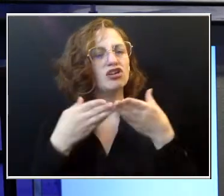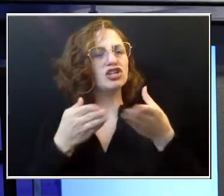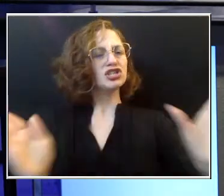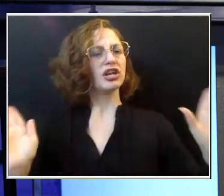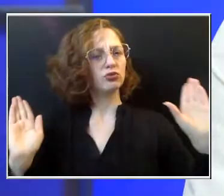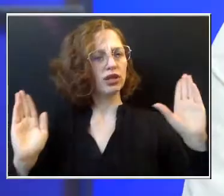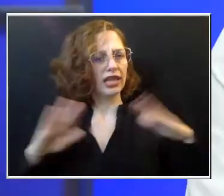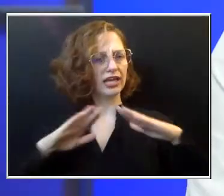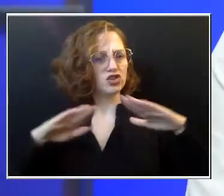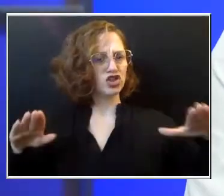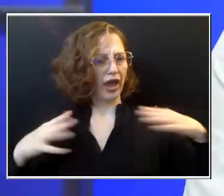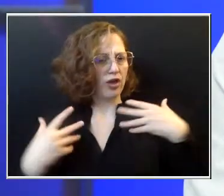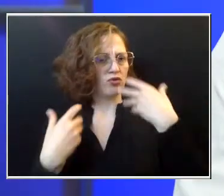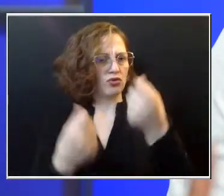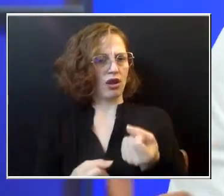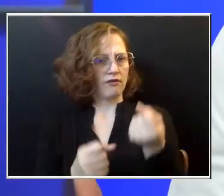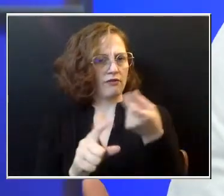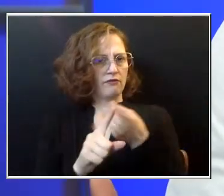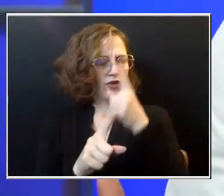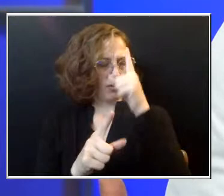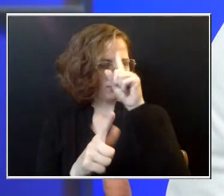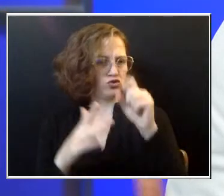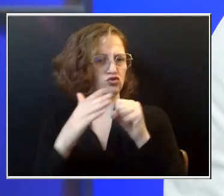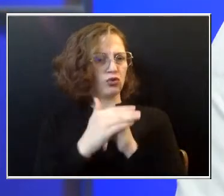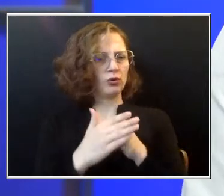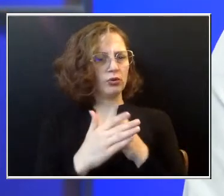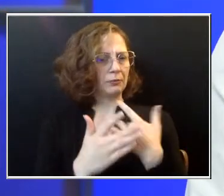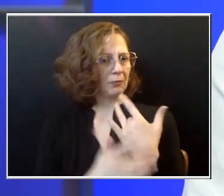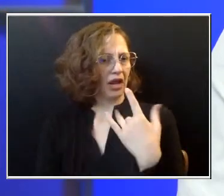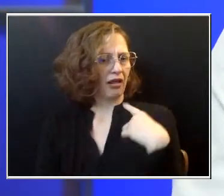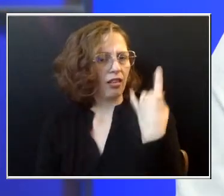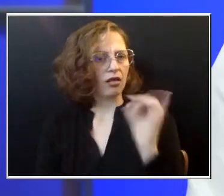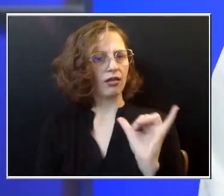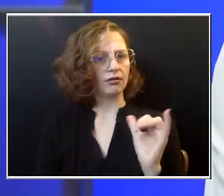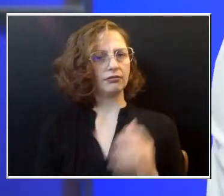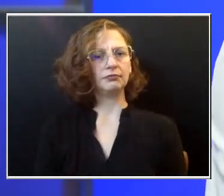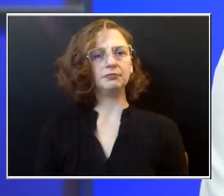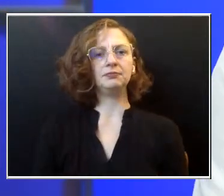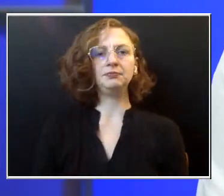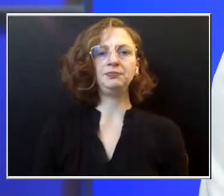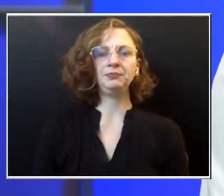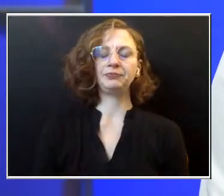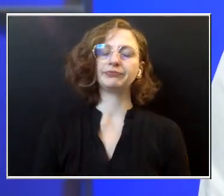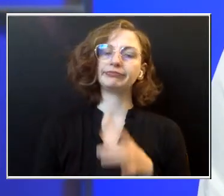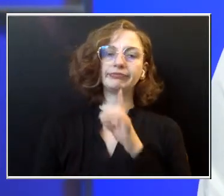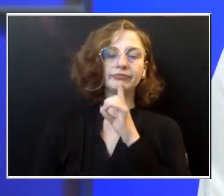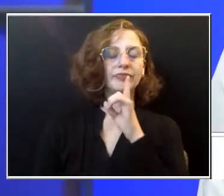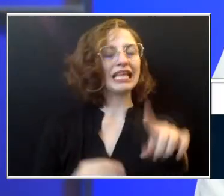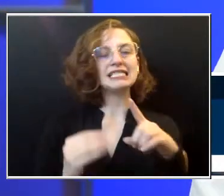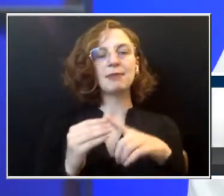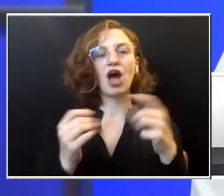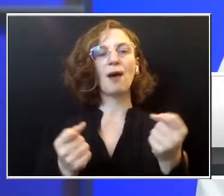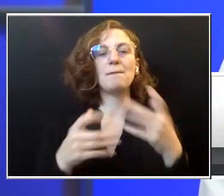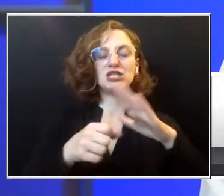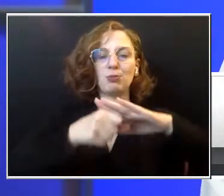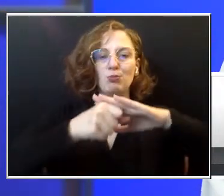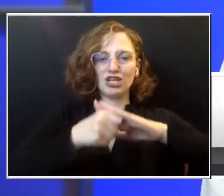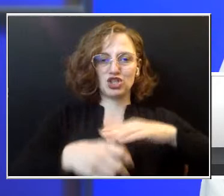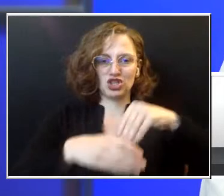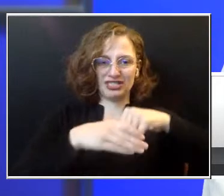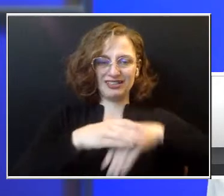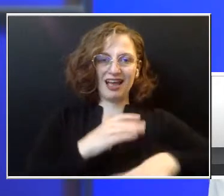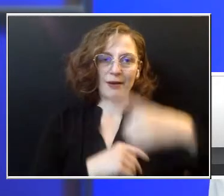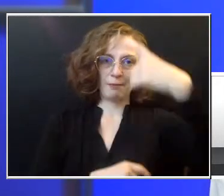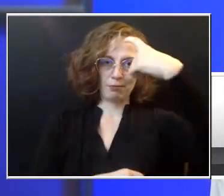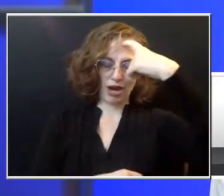So it's all about the pressure in the brain. And so Dr. Abraham's doing his wonderful work to aspirate the clot. But when you do that,